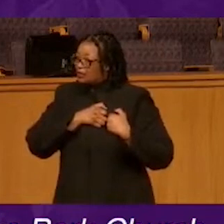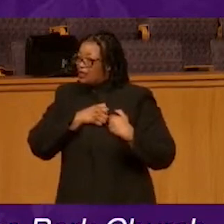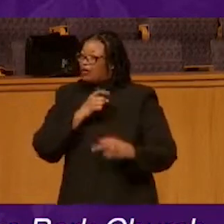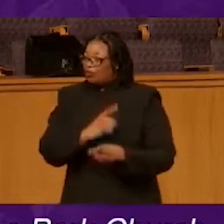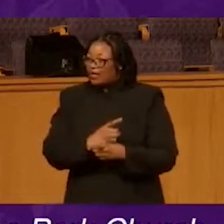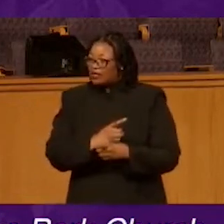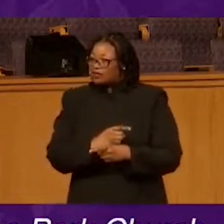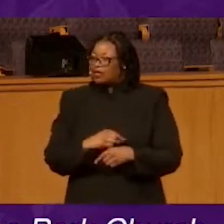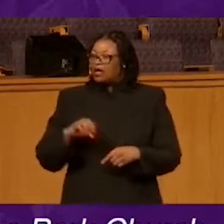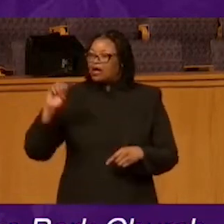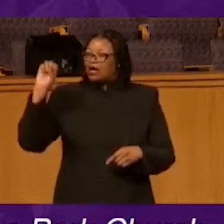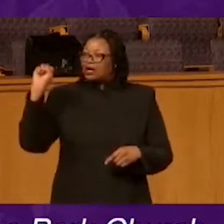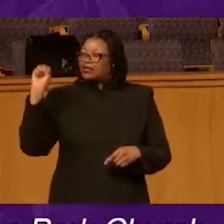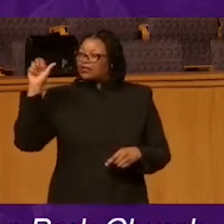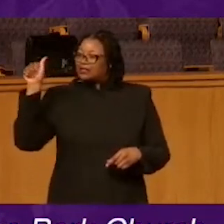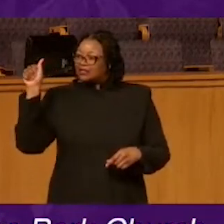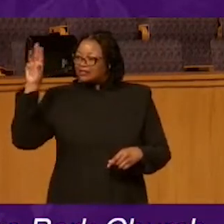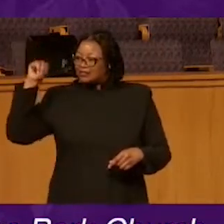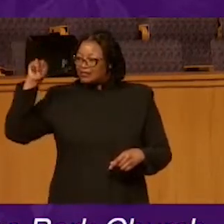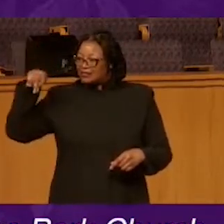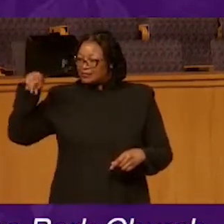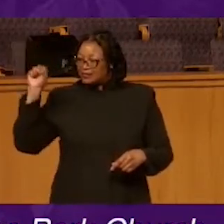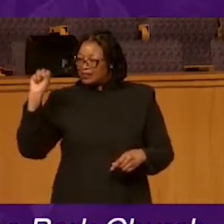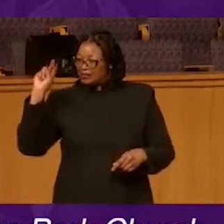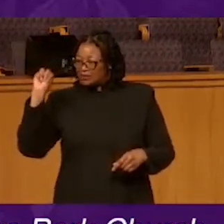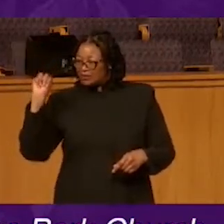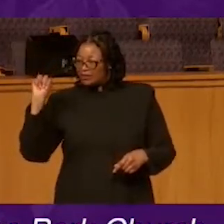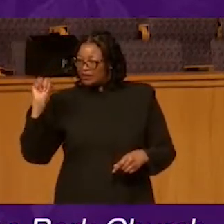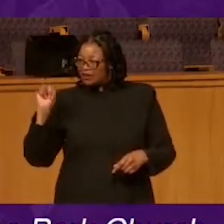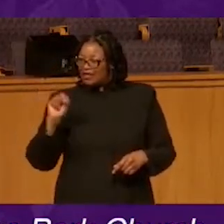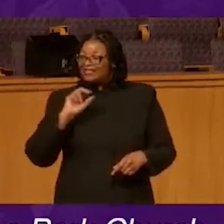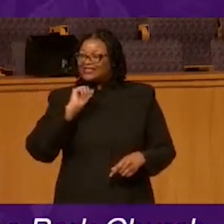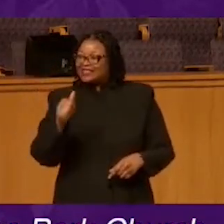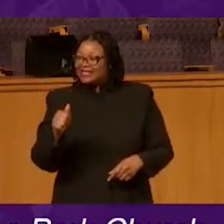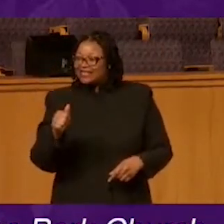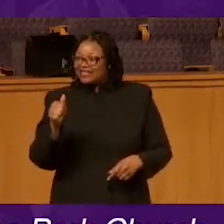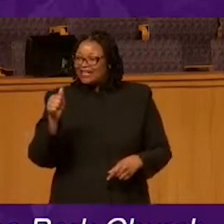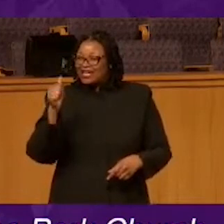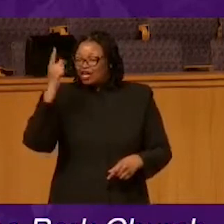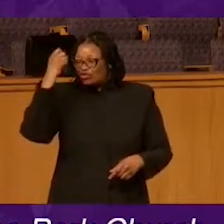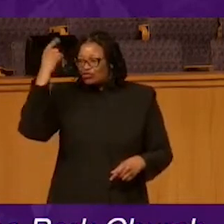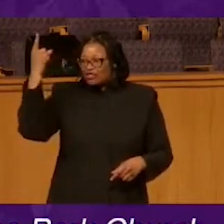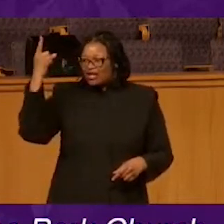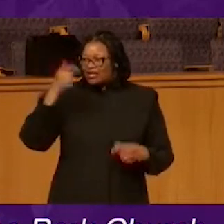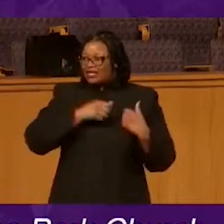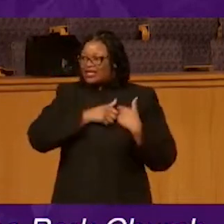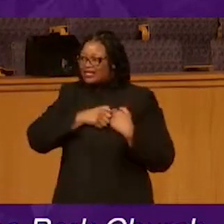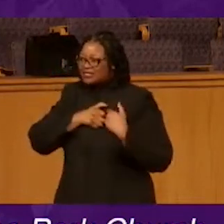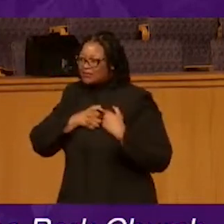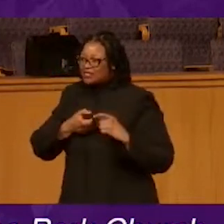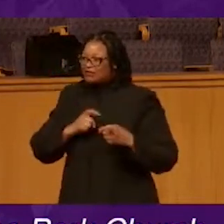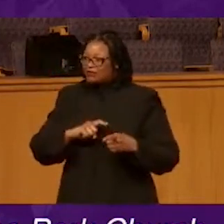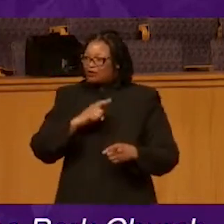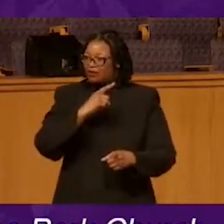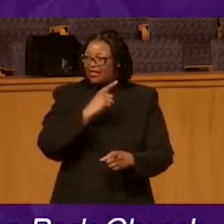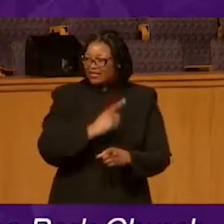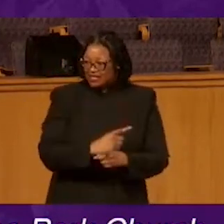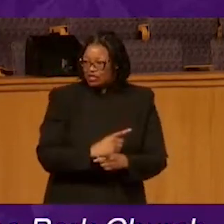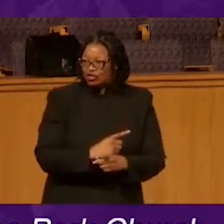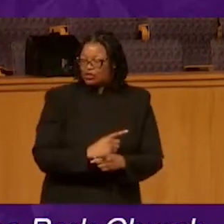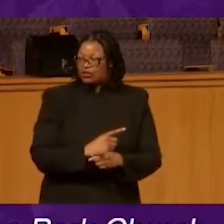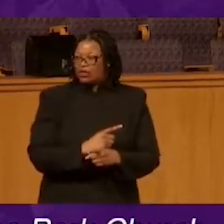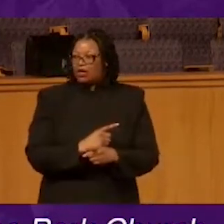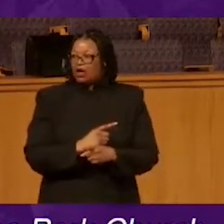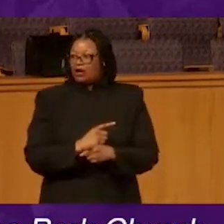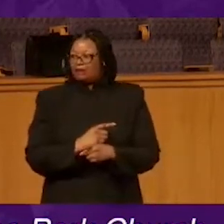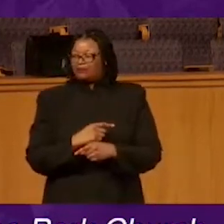failure. He could not discern intimacy from intention. Because everybody who lets you lay their heads on